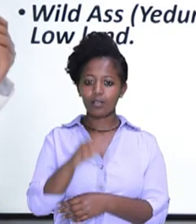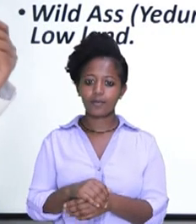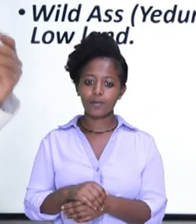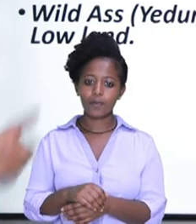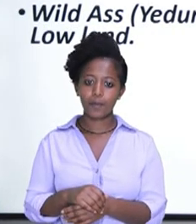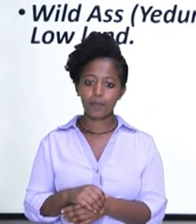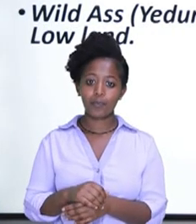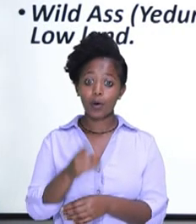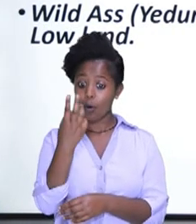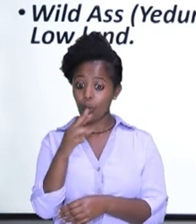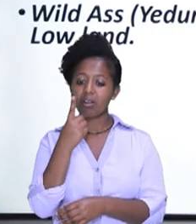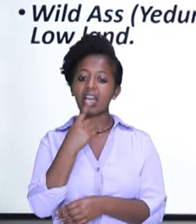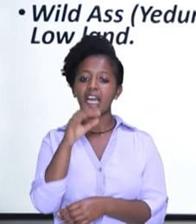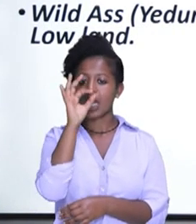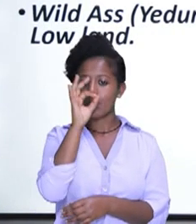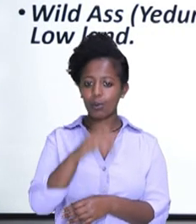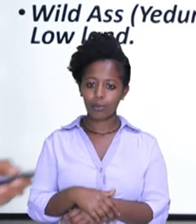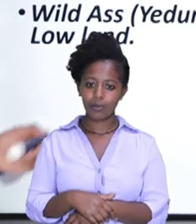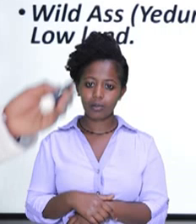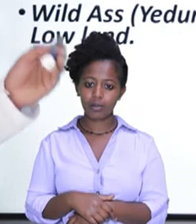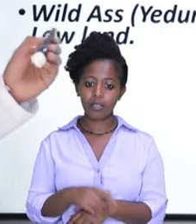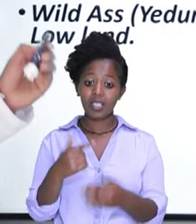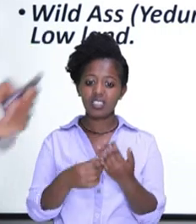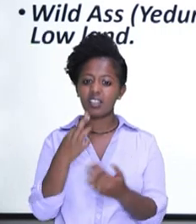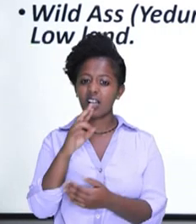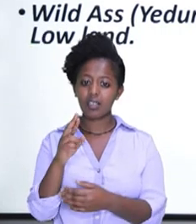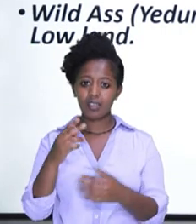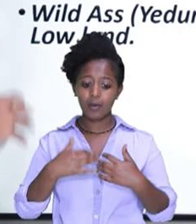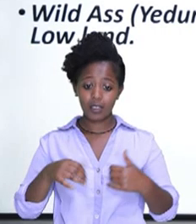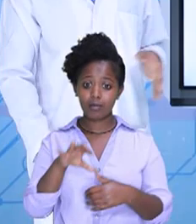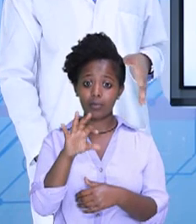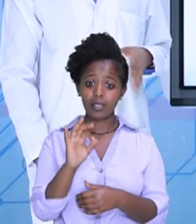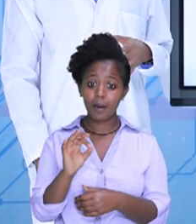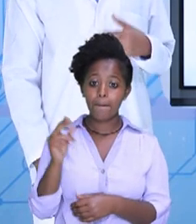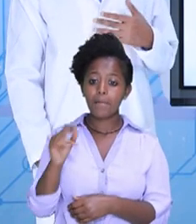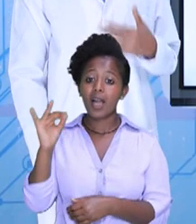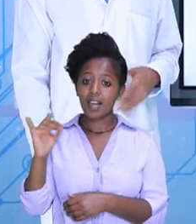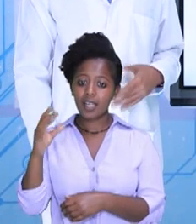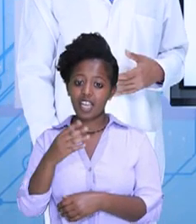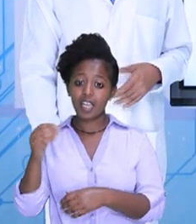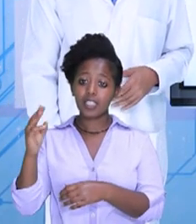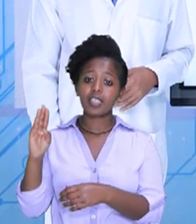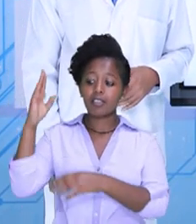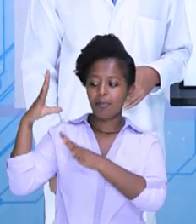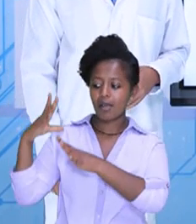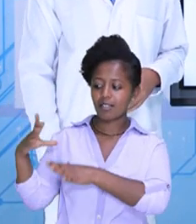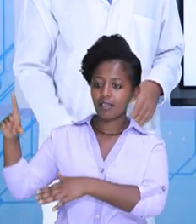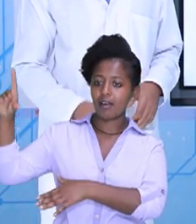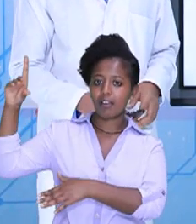or Kai Kabaro. This animal is confined to the Bale and Samin